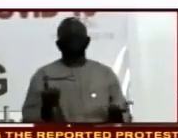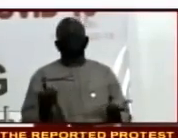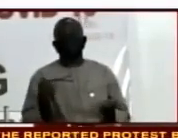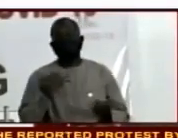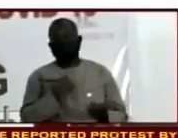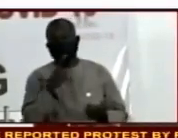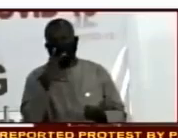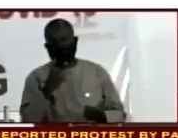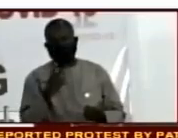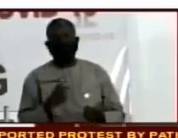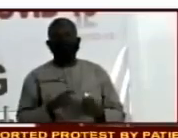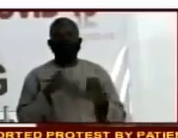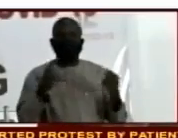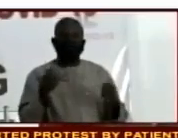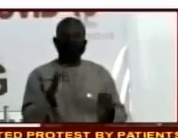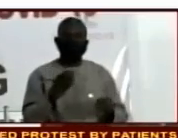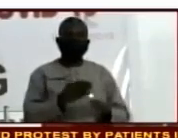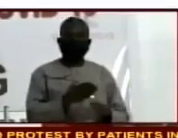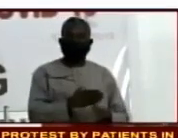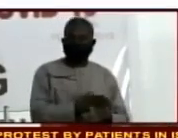seen tremendous amount of improvement.